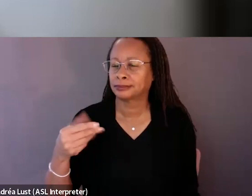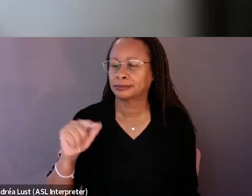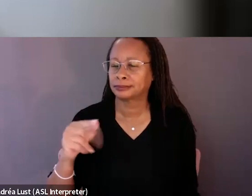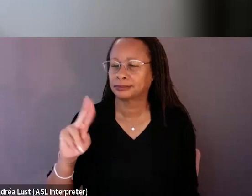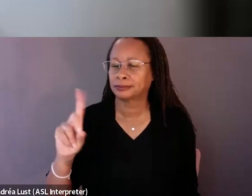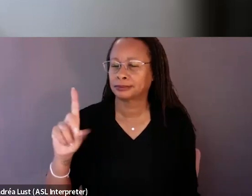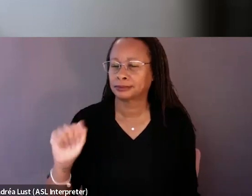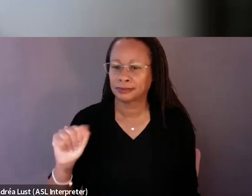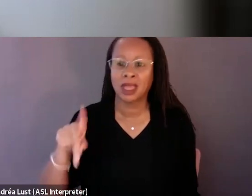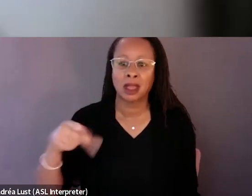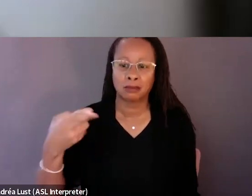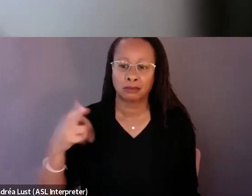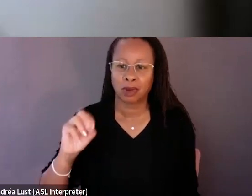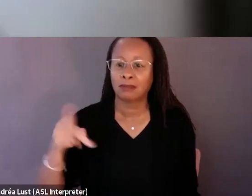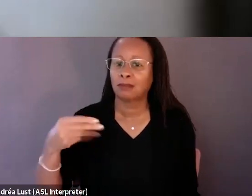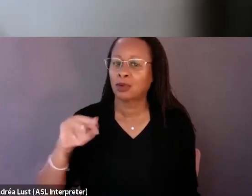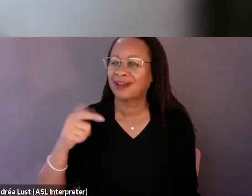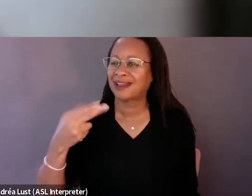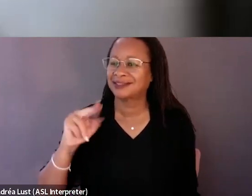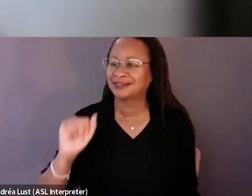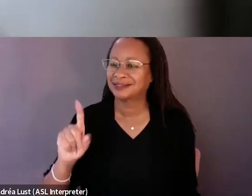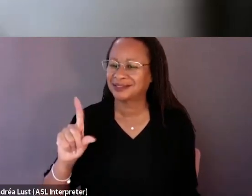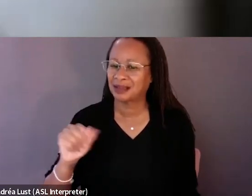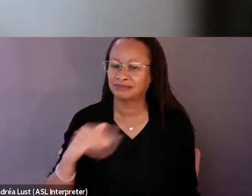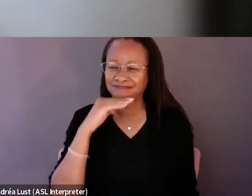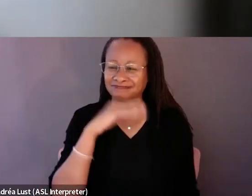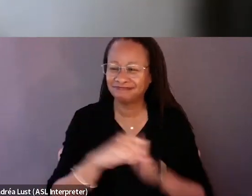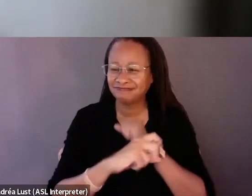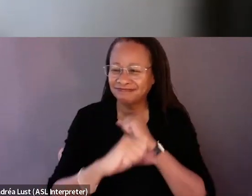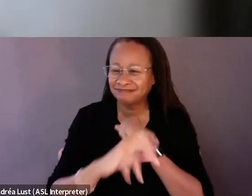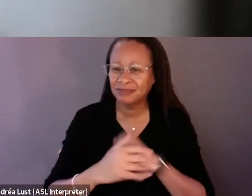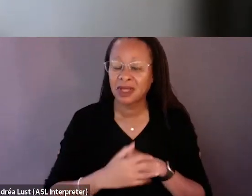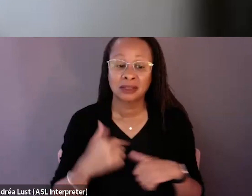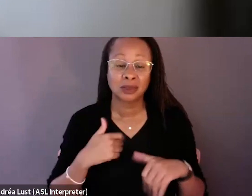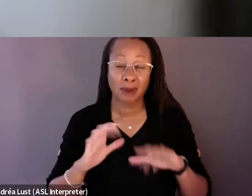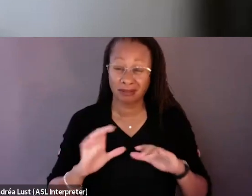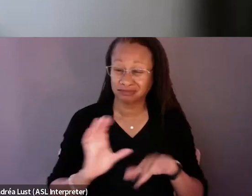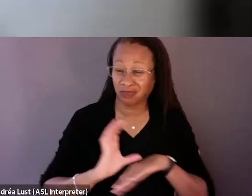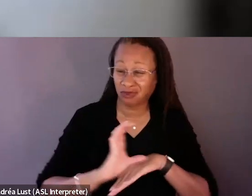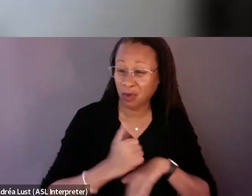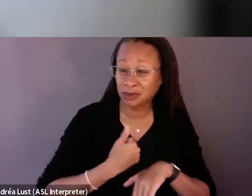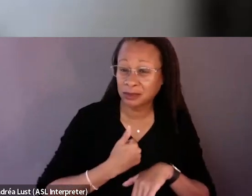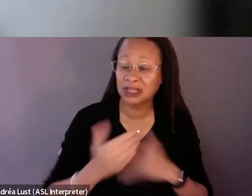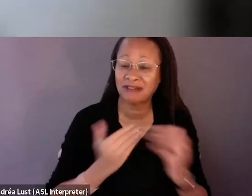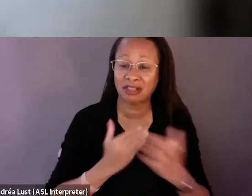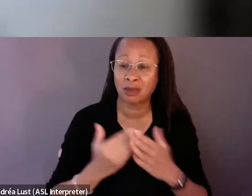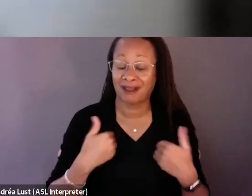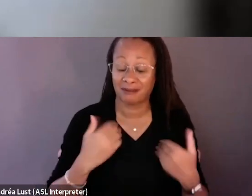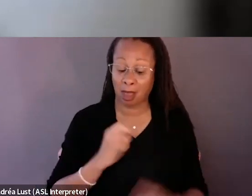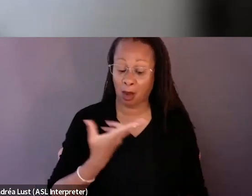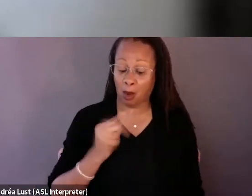So that's the time I. So that's why I push myself, even though I have my own opinion